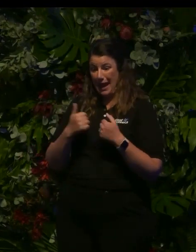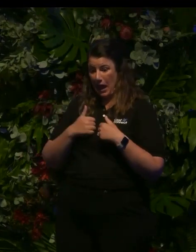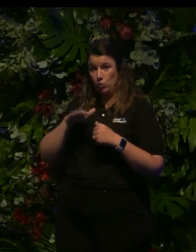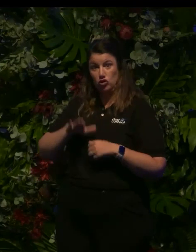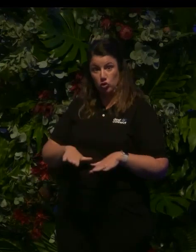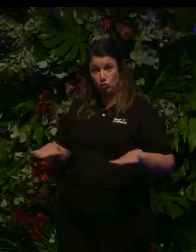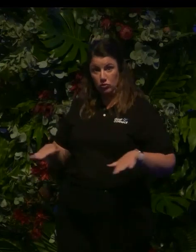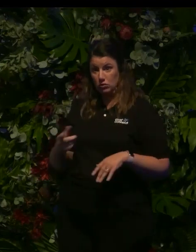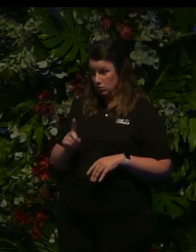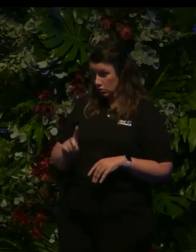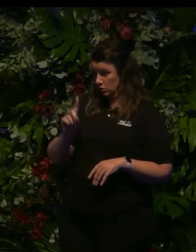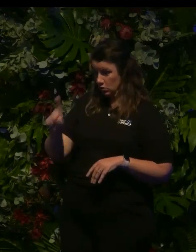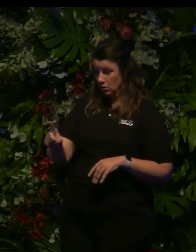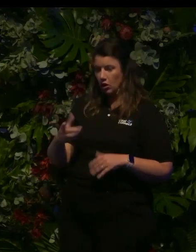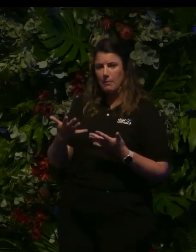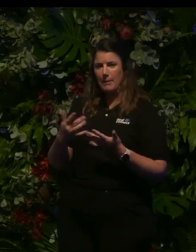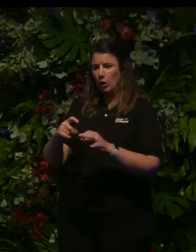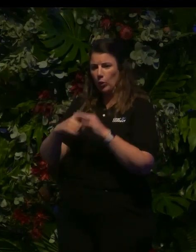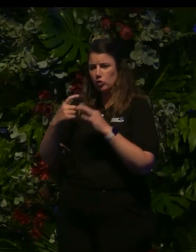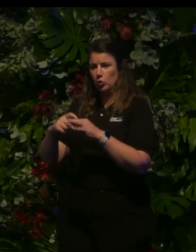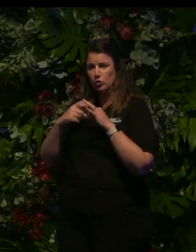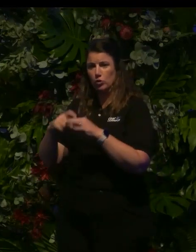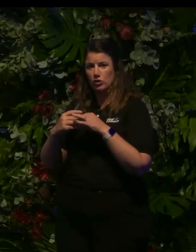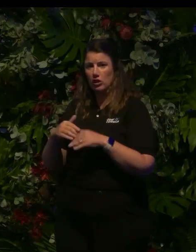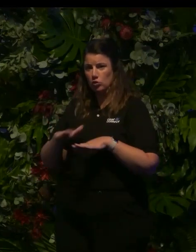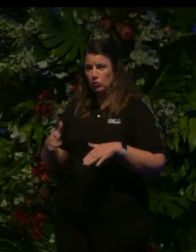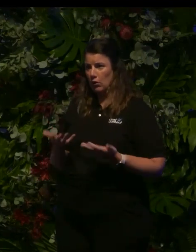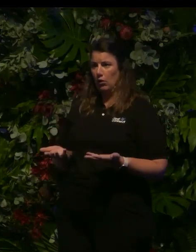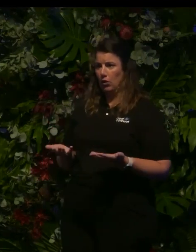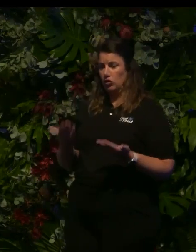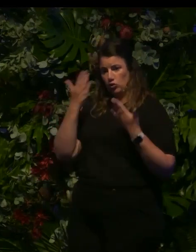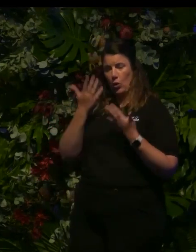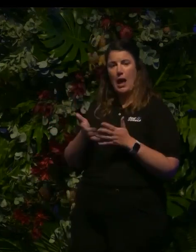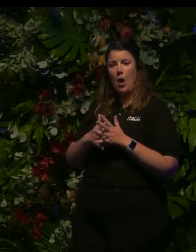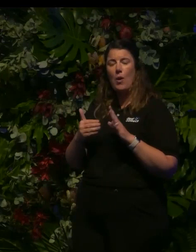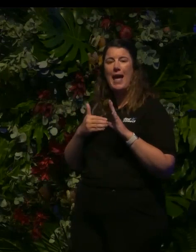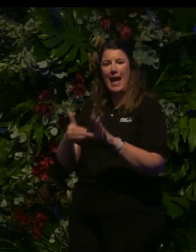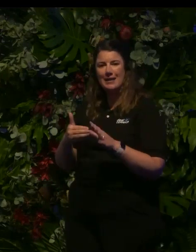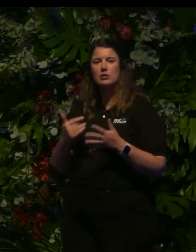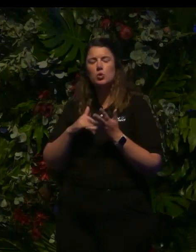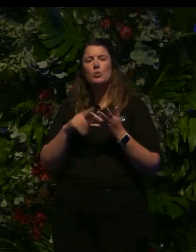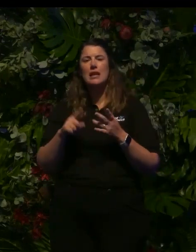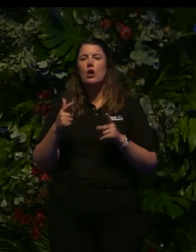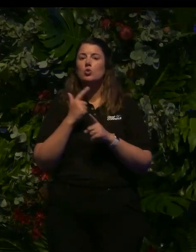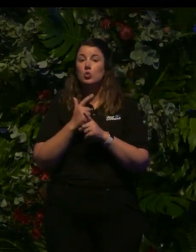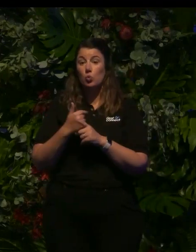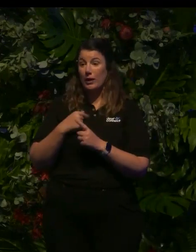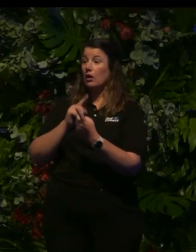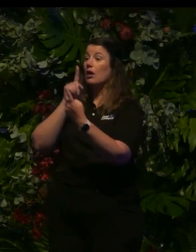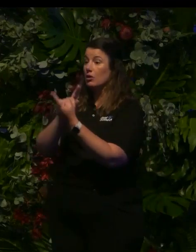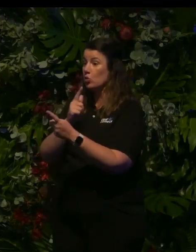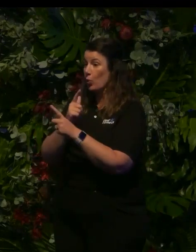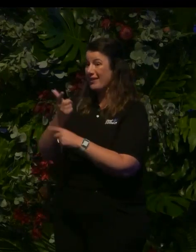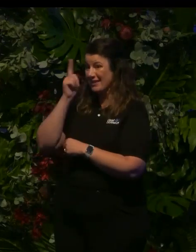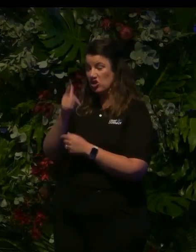child. A lot of questions that could leave our child trauma. We started to like talking with the teacher in the school that, you